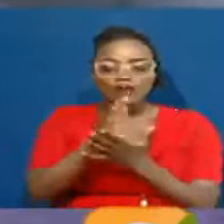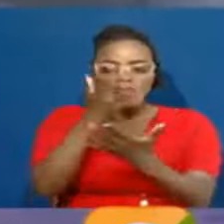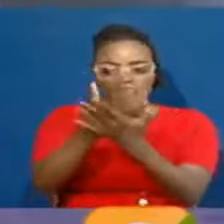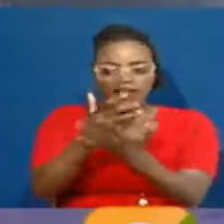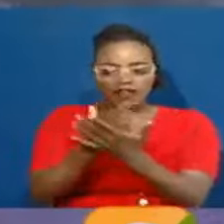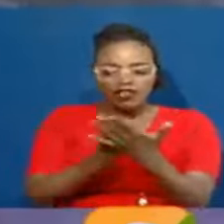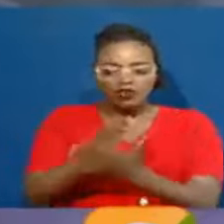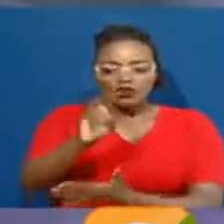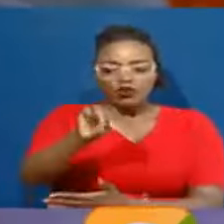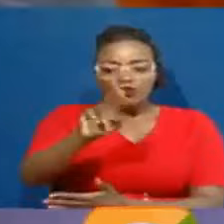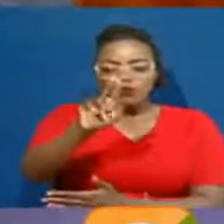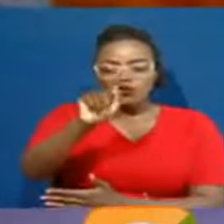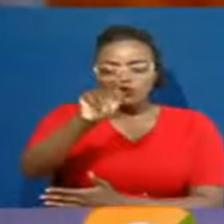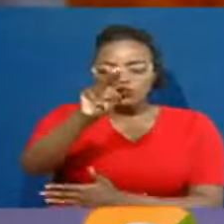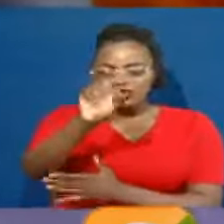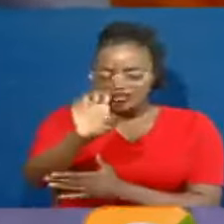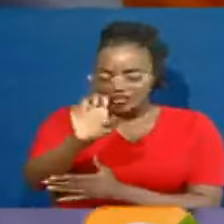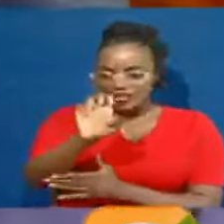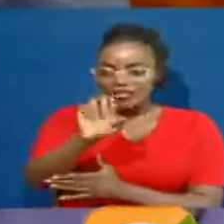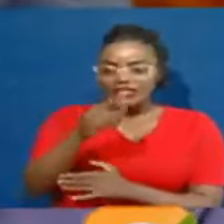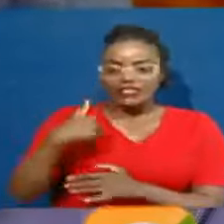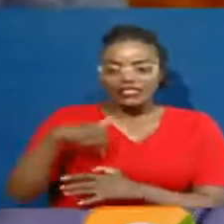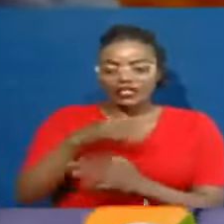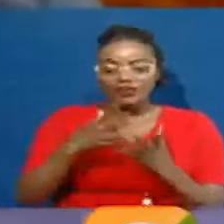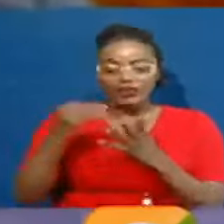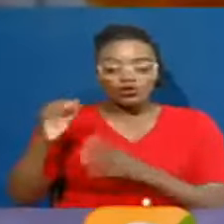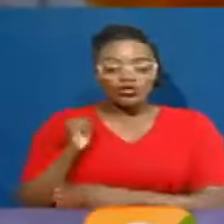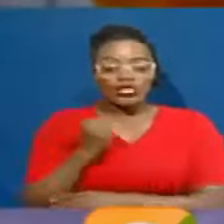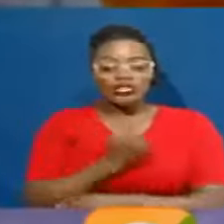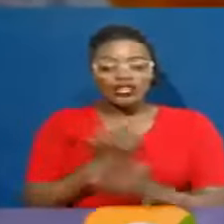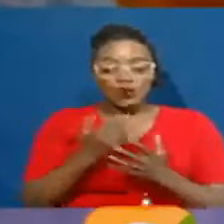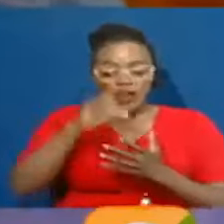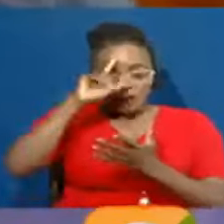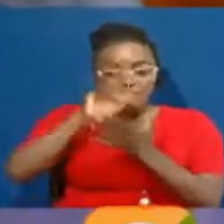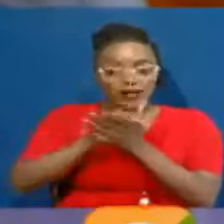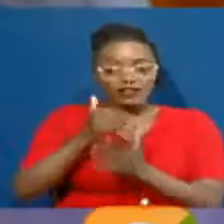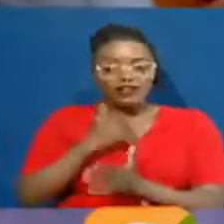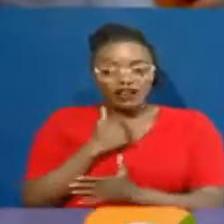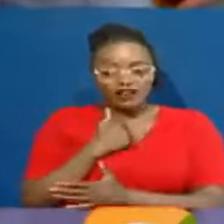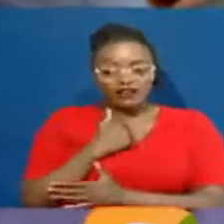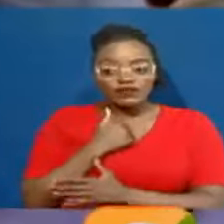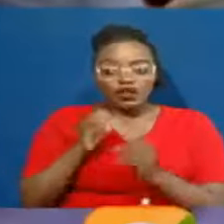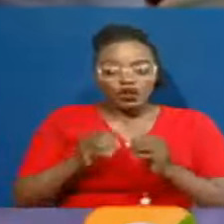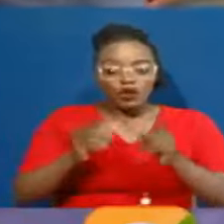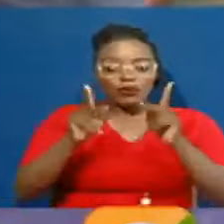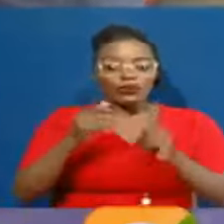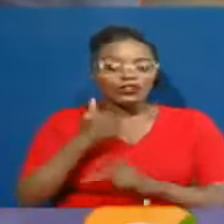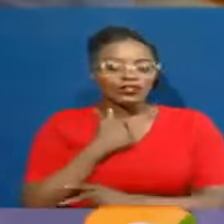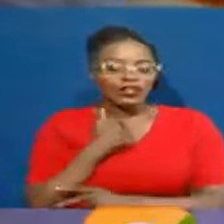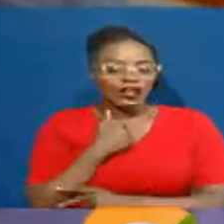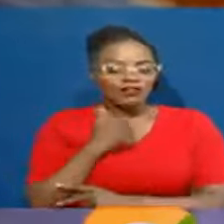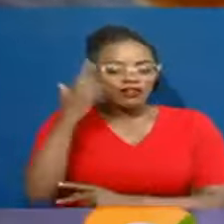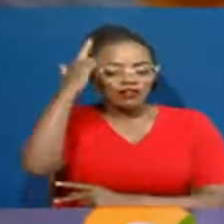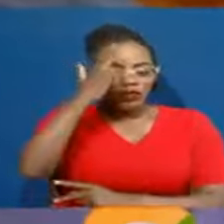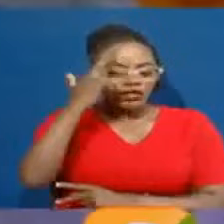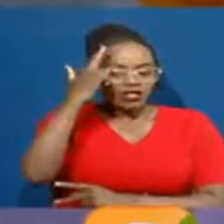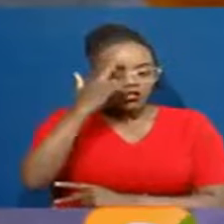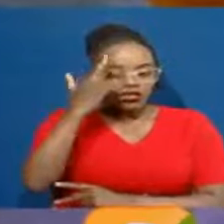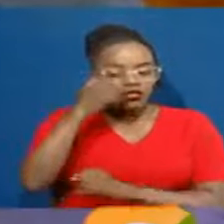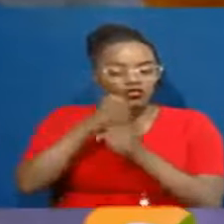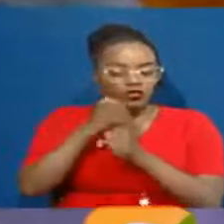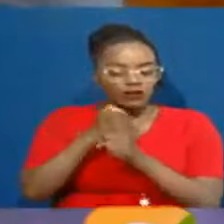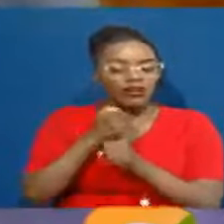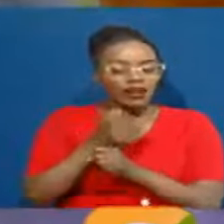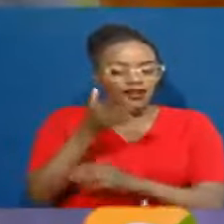Mwengi Mutuse. We march forward to the Senate, where we believe that there is an opportunity for reasoning to be